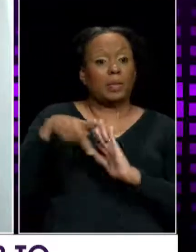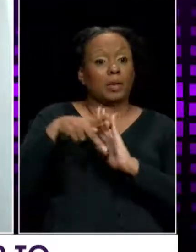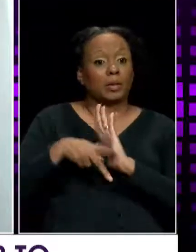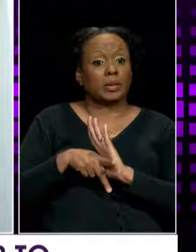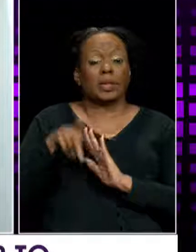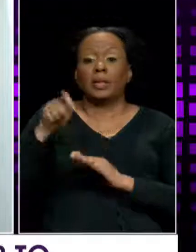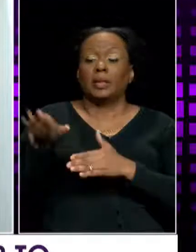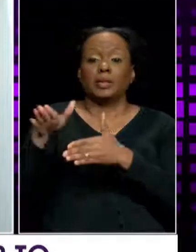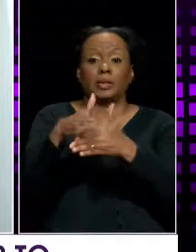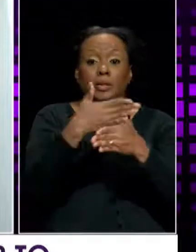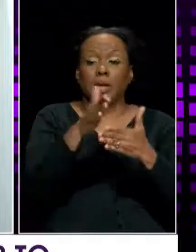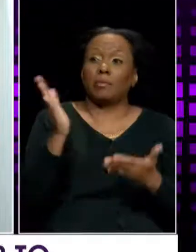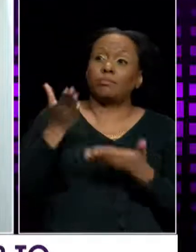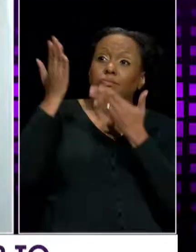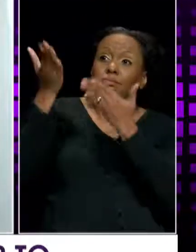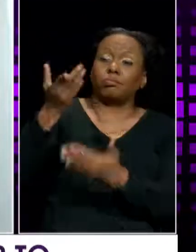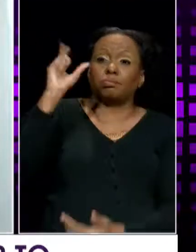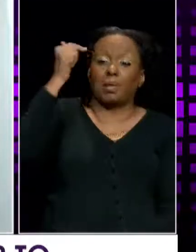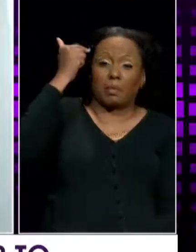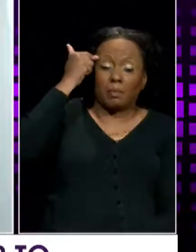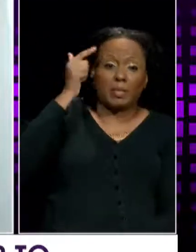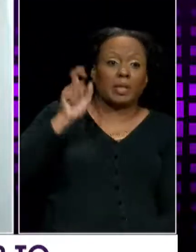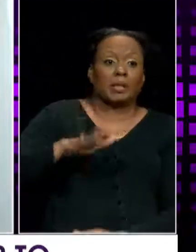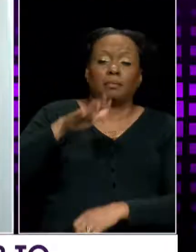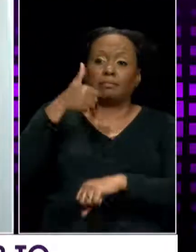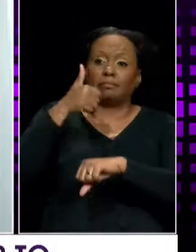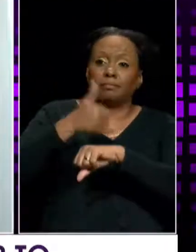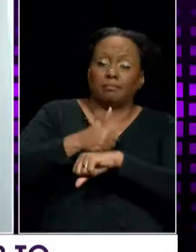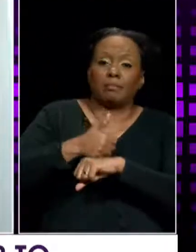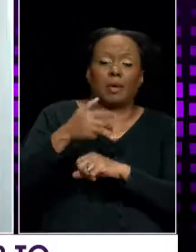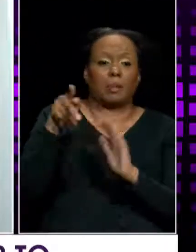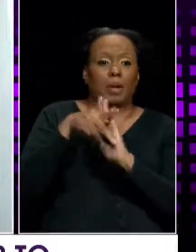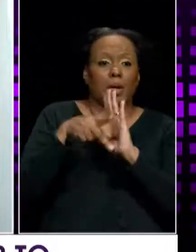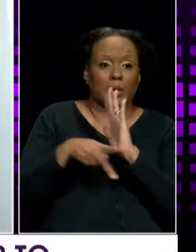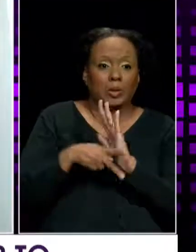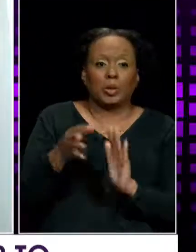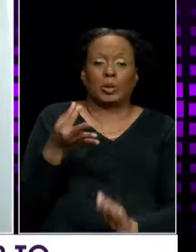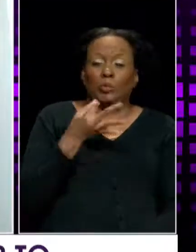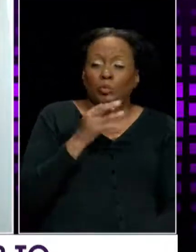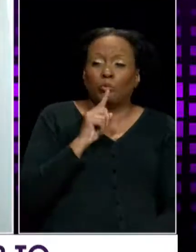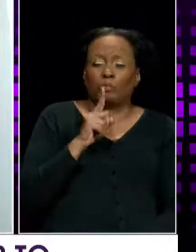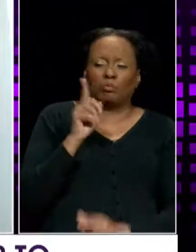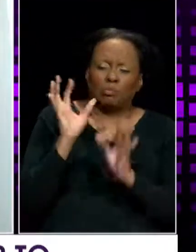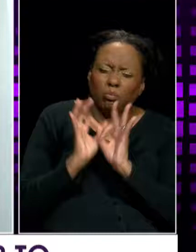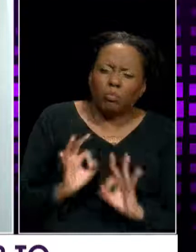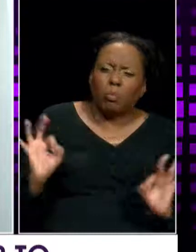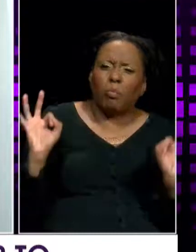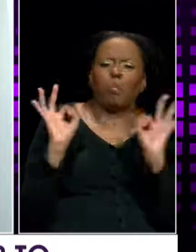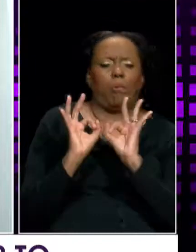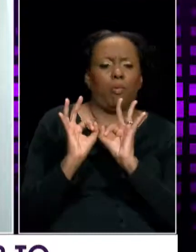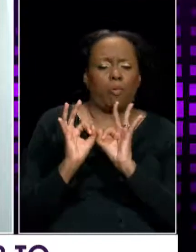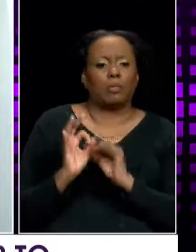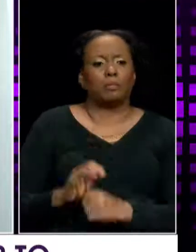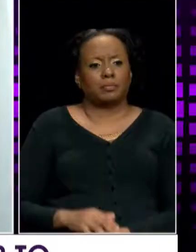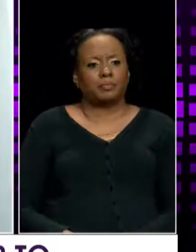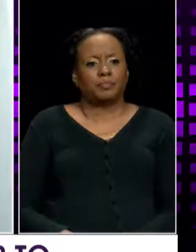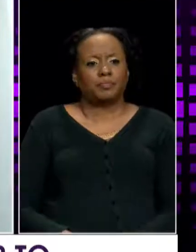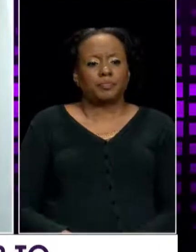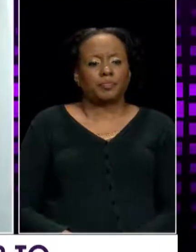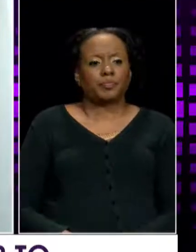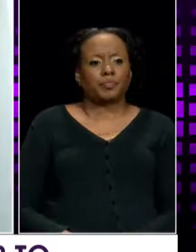to the government. We need to be implementing this policy as soon as possible. It's extremely, extremely important. We also